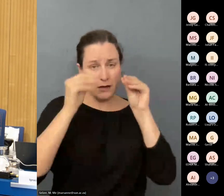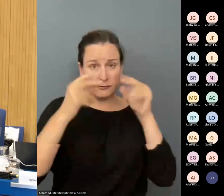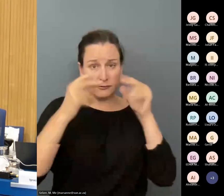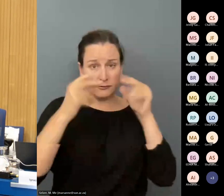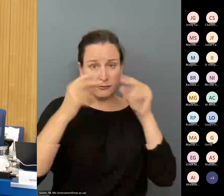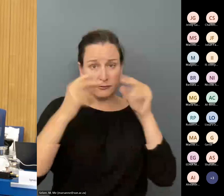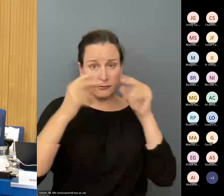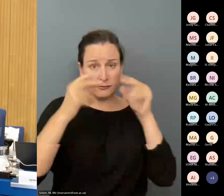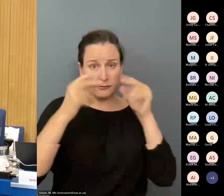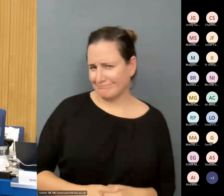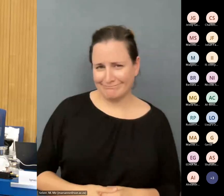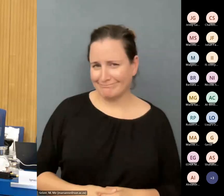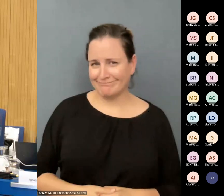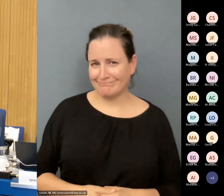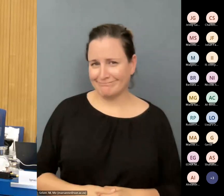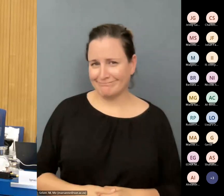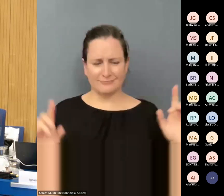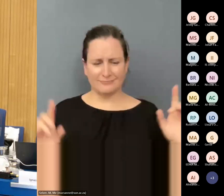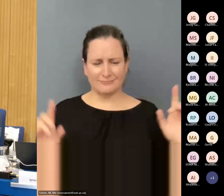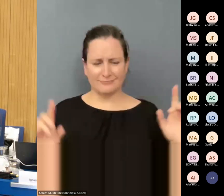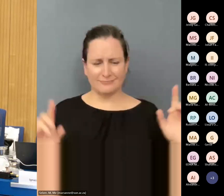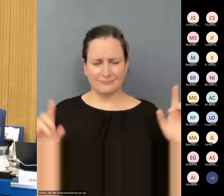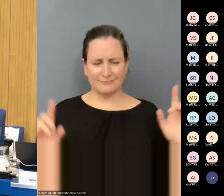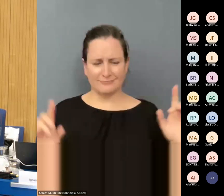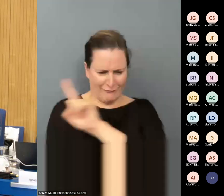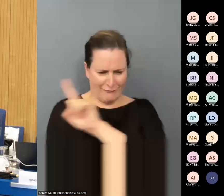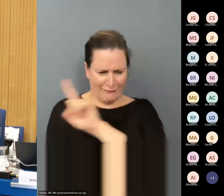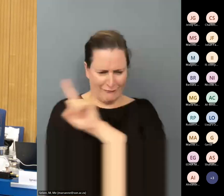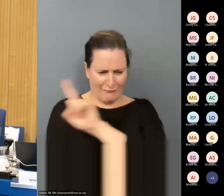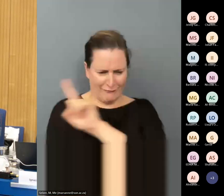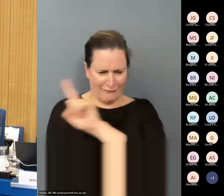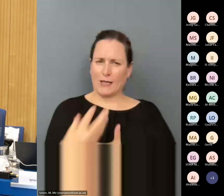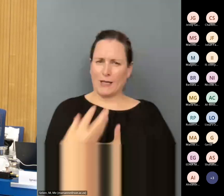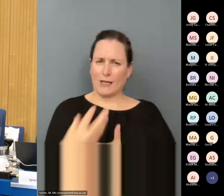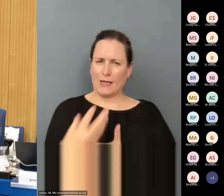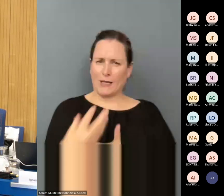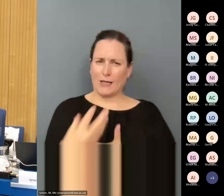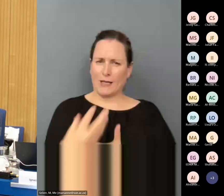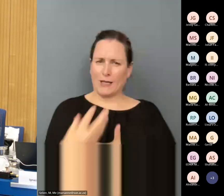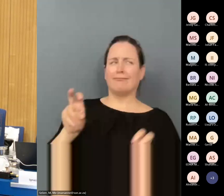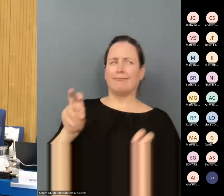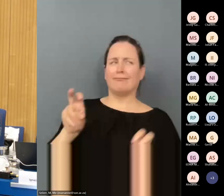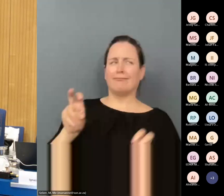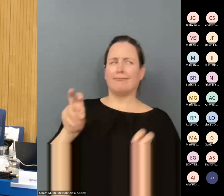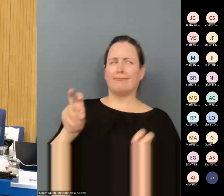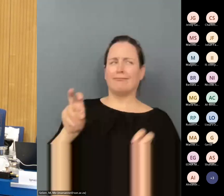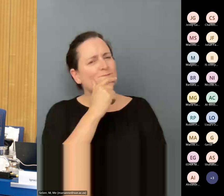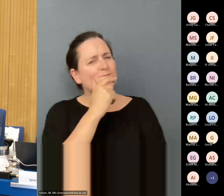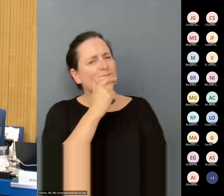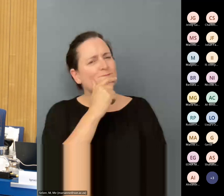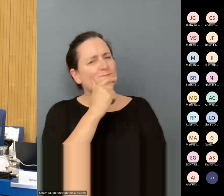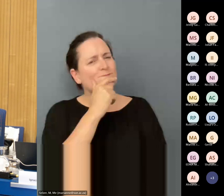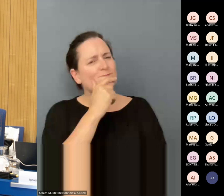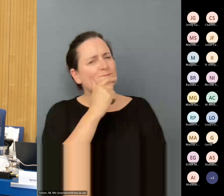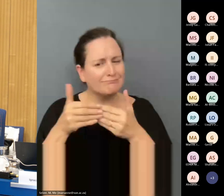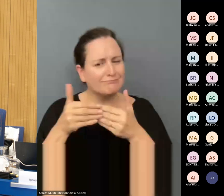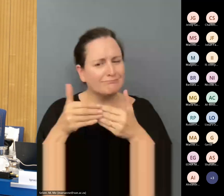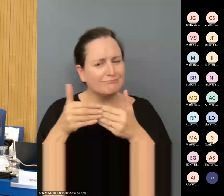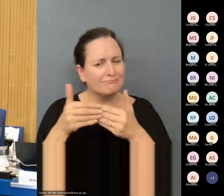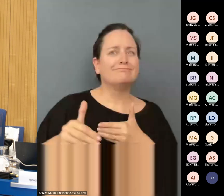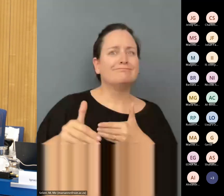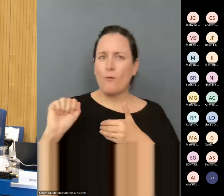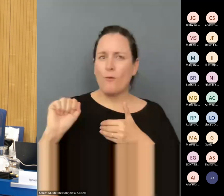inverse inclusion. So it's definitely something new. And who knows, it might be the way forward too. So thank you so much